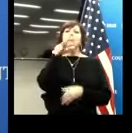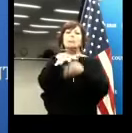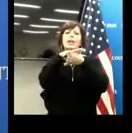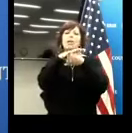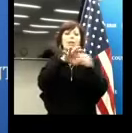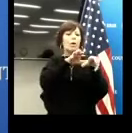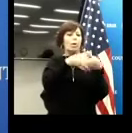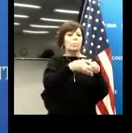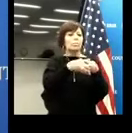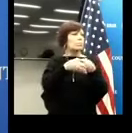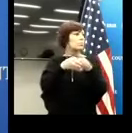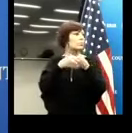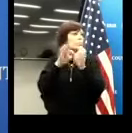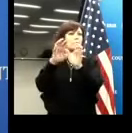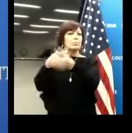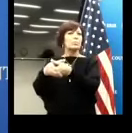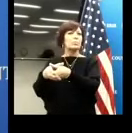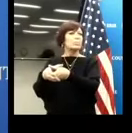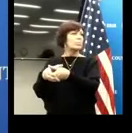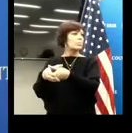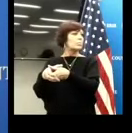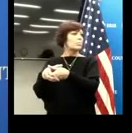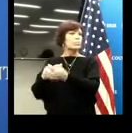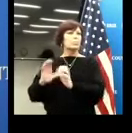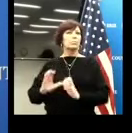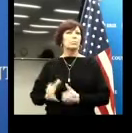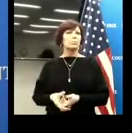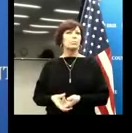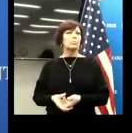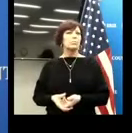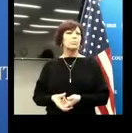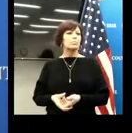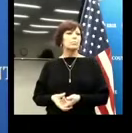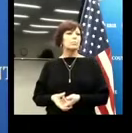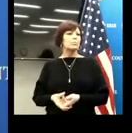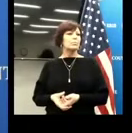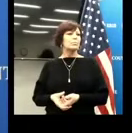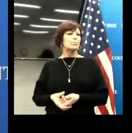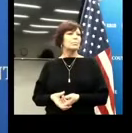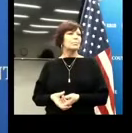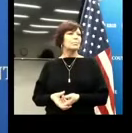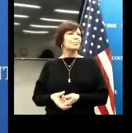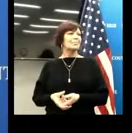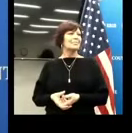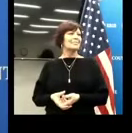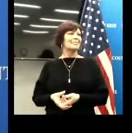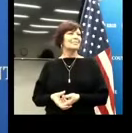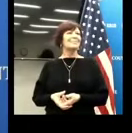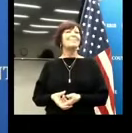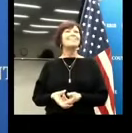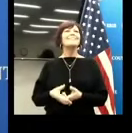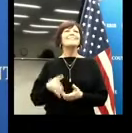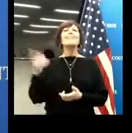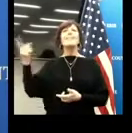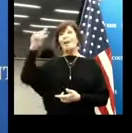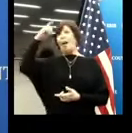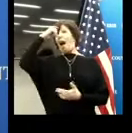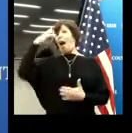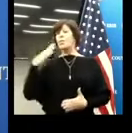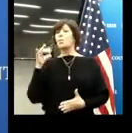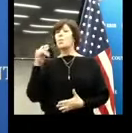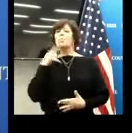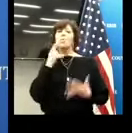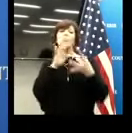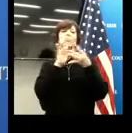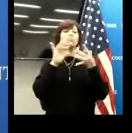I did. Yeah, but I think we're okay. We're here, of course, to talk about the announcement by the governor today with regards